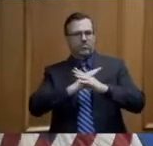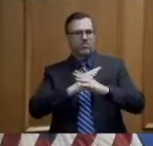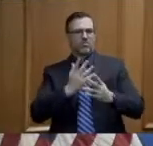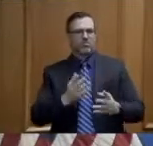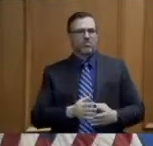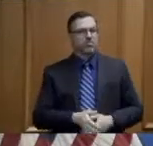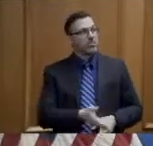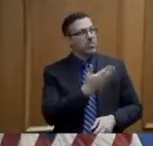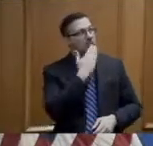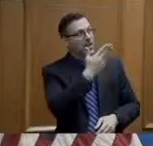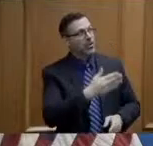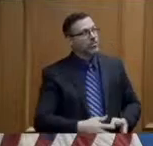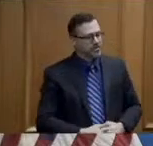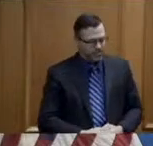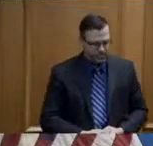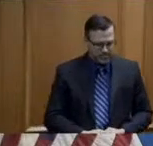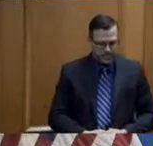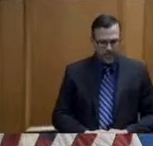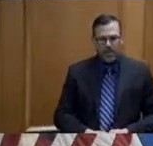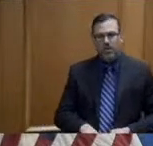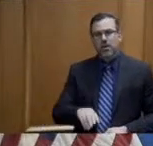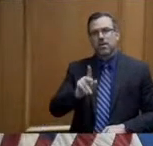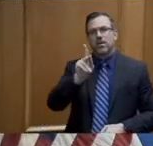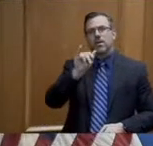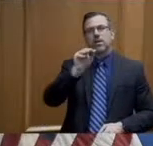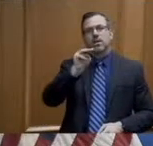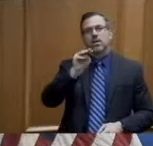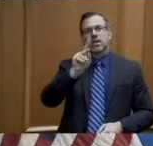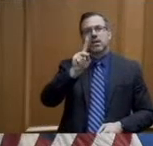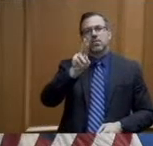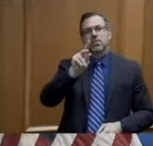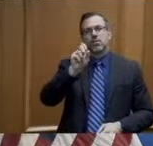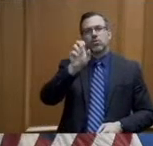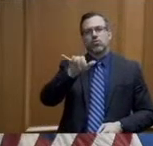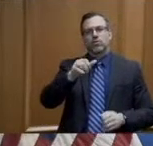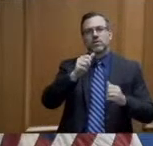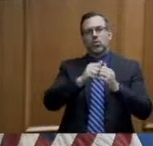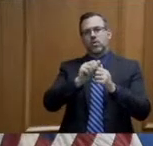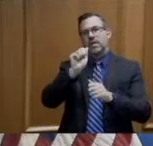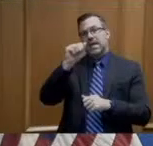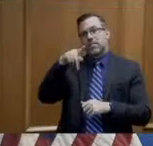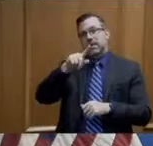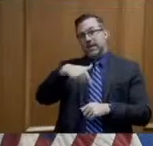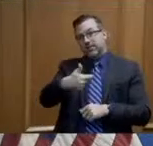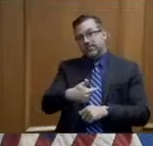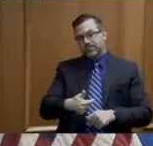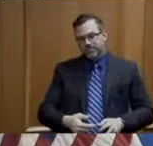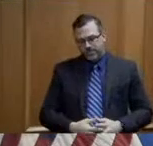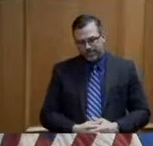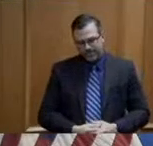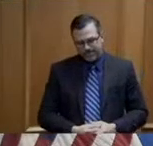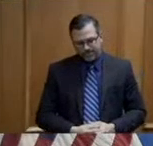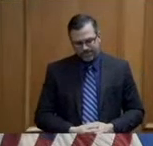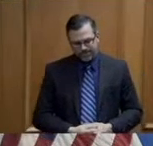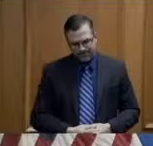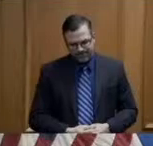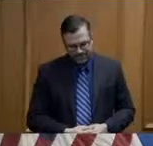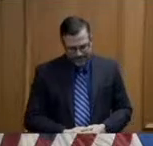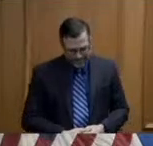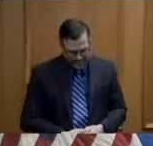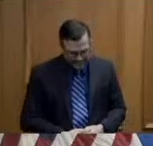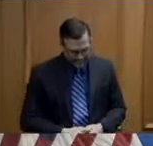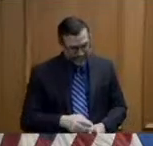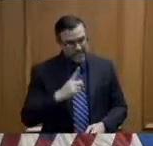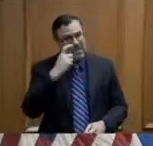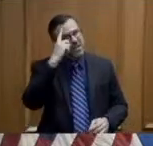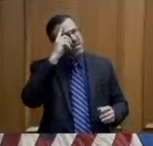Thank you. Mm-hmm. Next, we'll go to Kim Crucy with the Associated Press. Kim, your line is open. Hey,